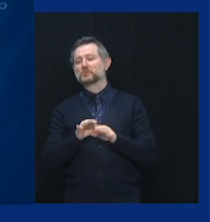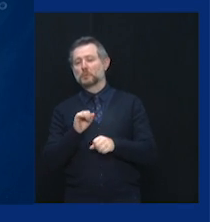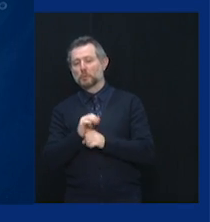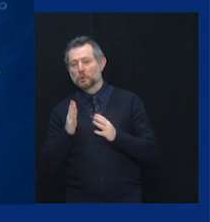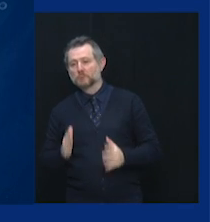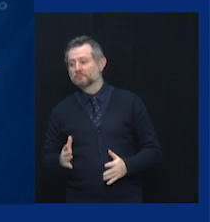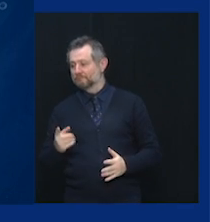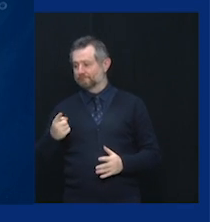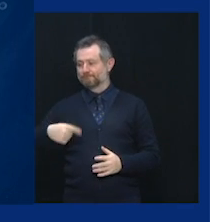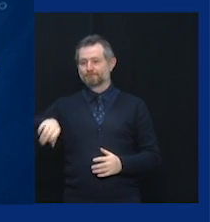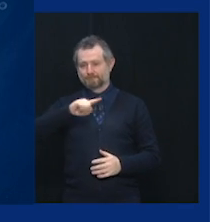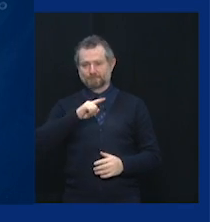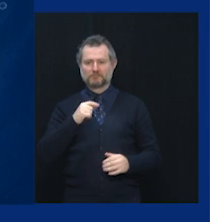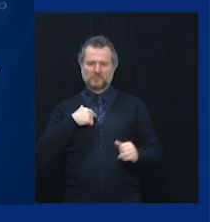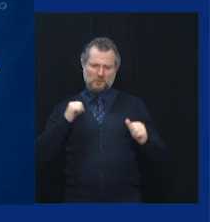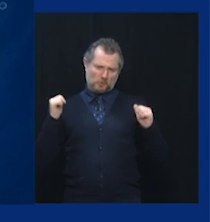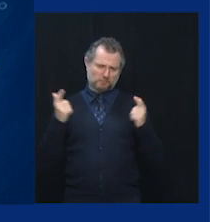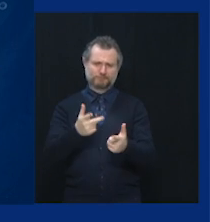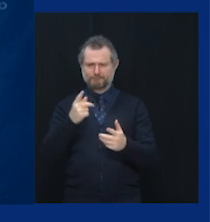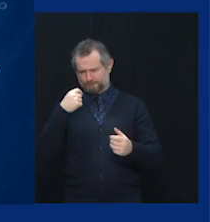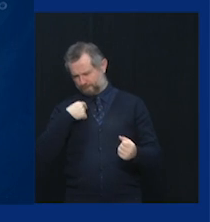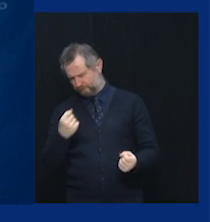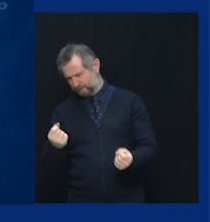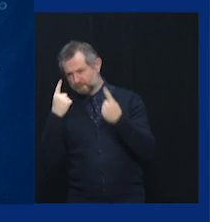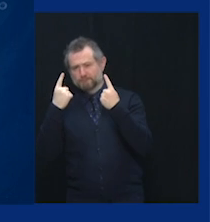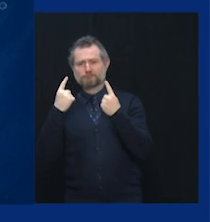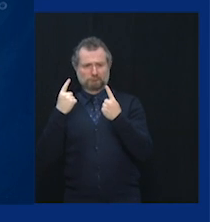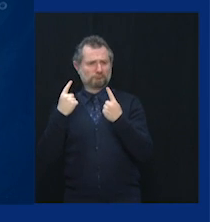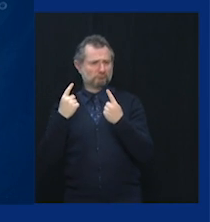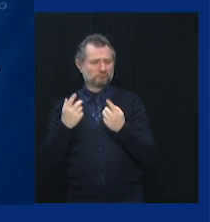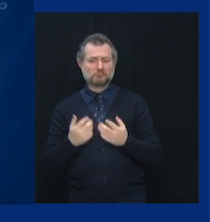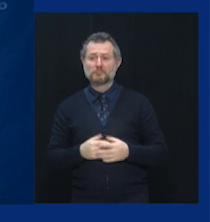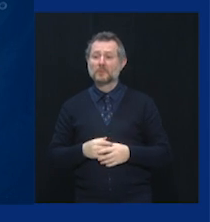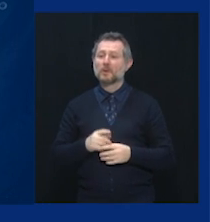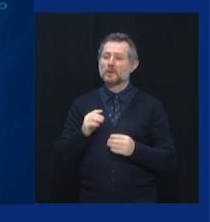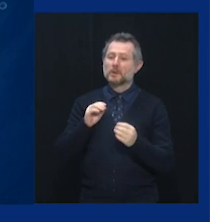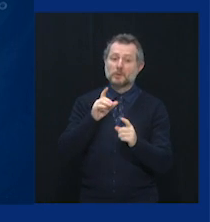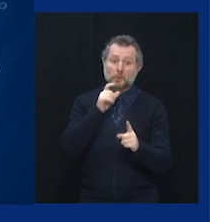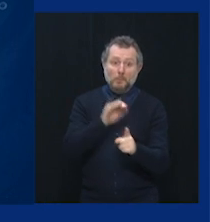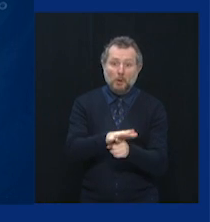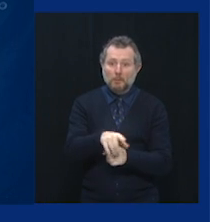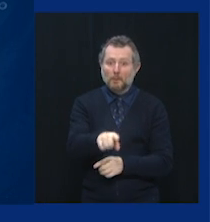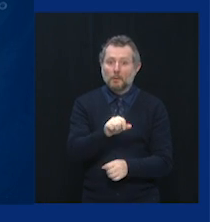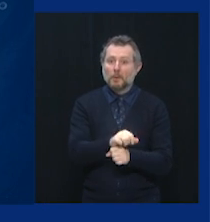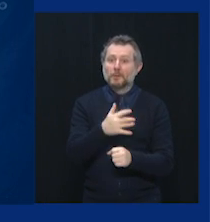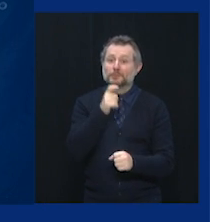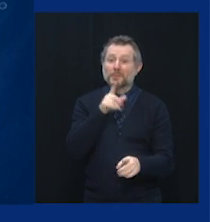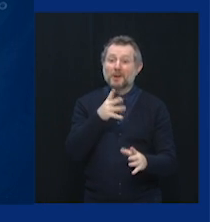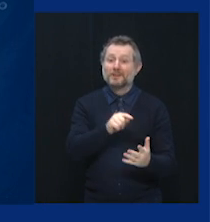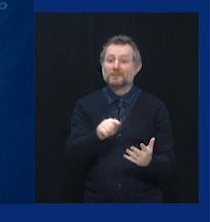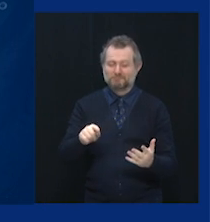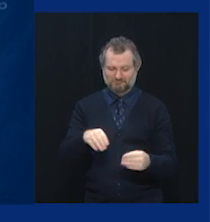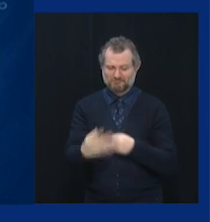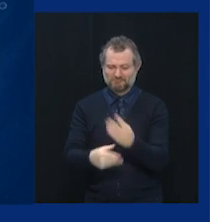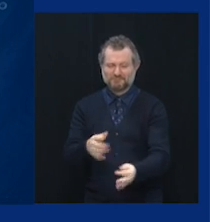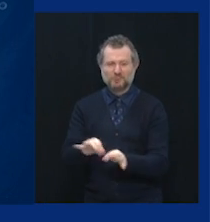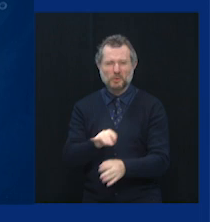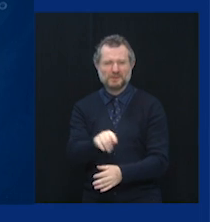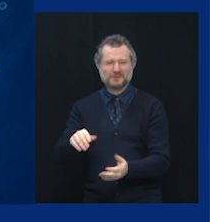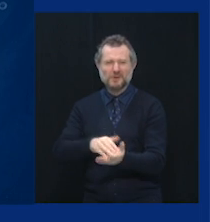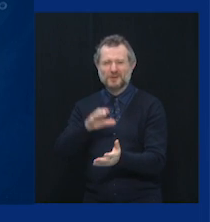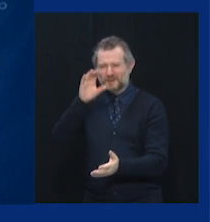spreaders. They're more exposed. They then opened it up to 75 plus,